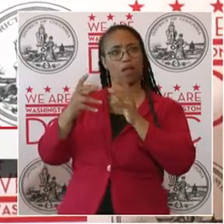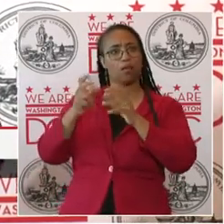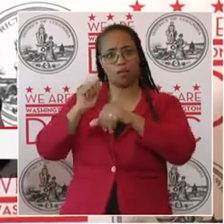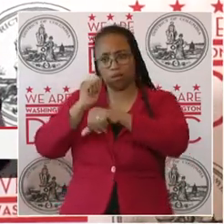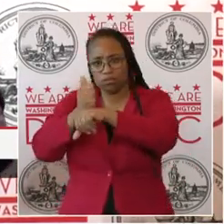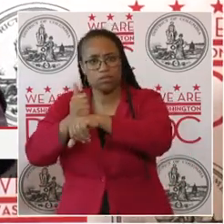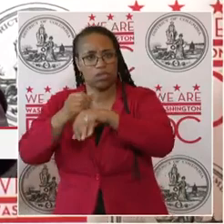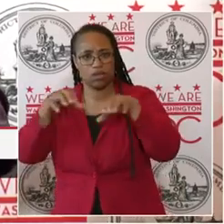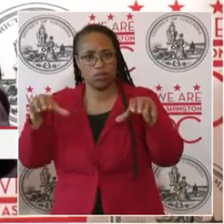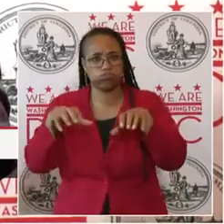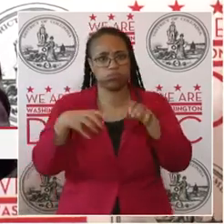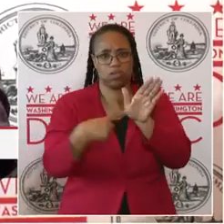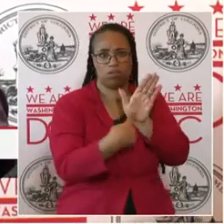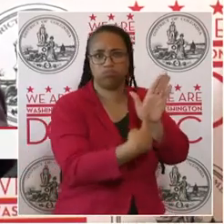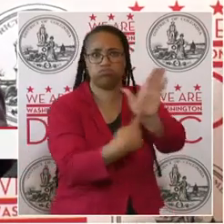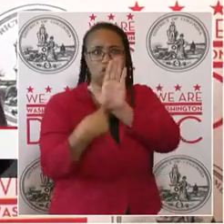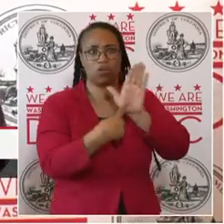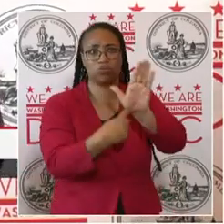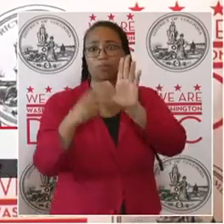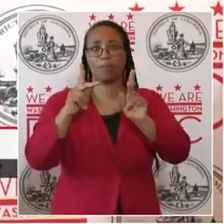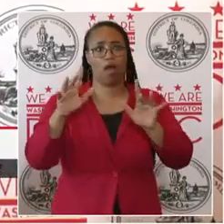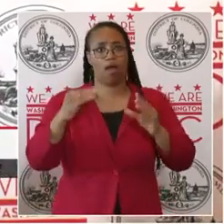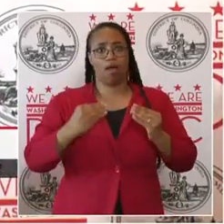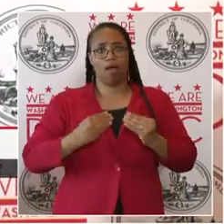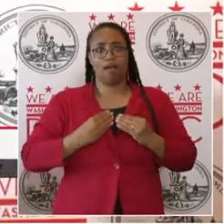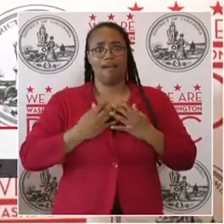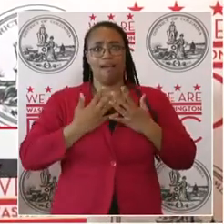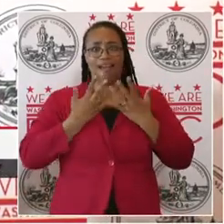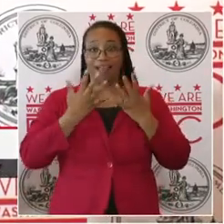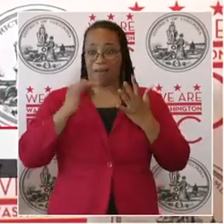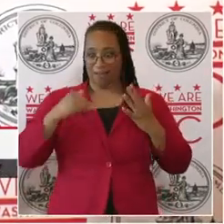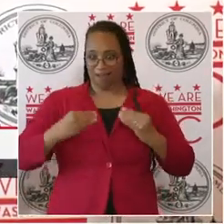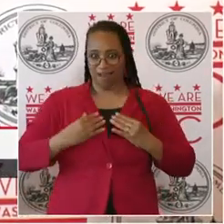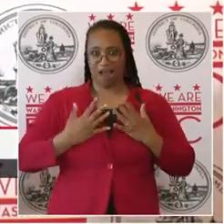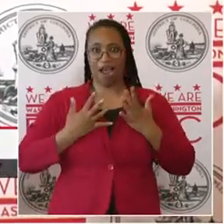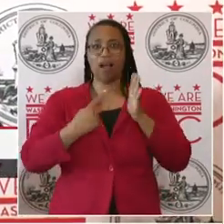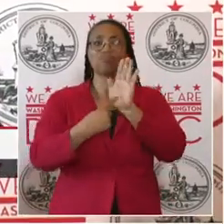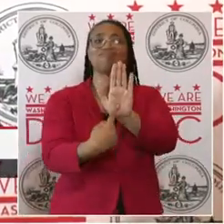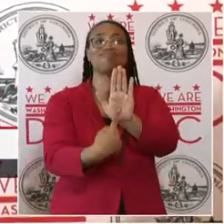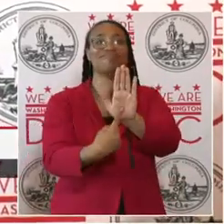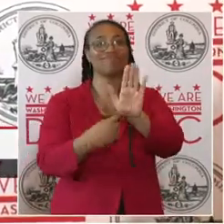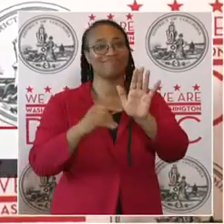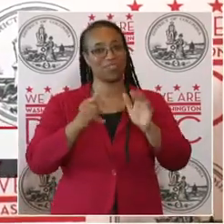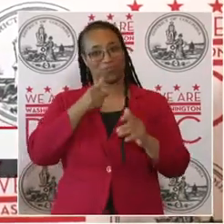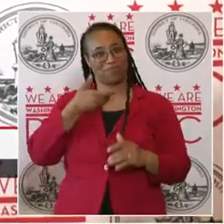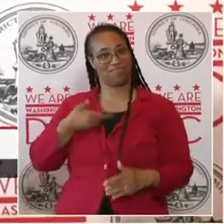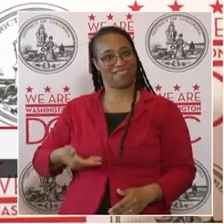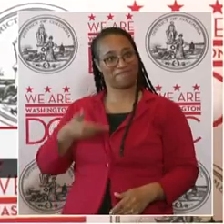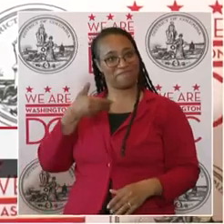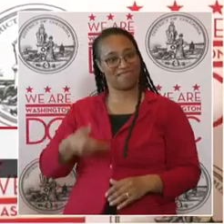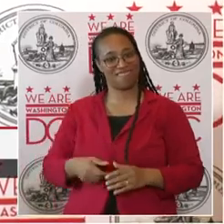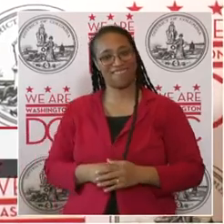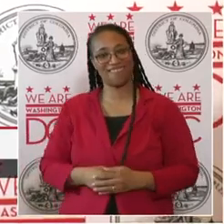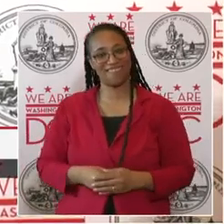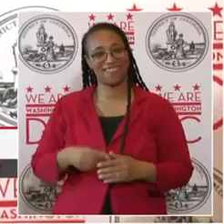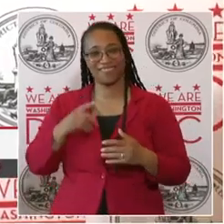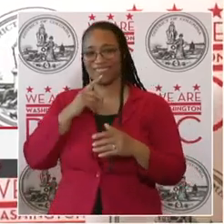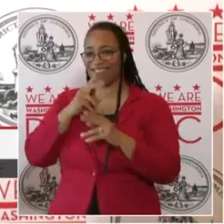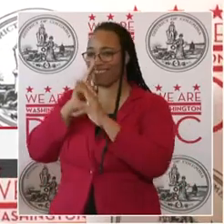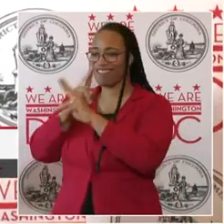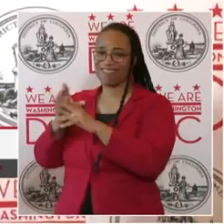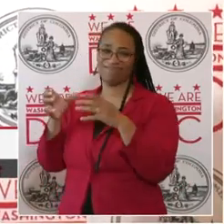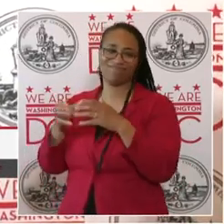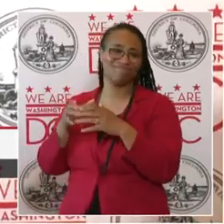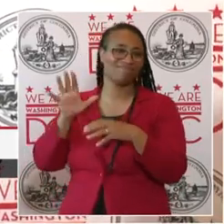give another yes, ma'am. We have another honoree for the category of impact in health